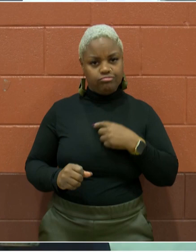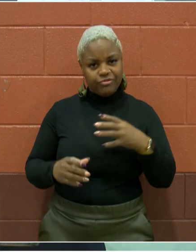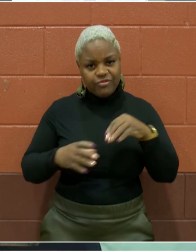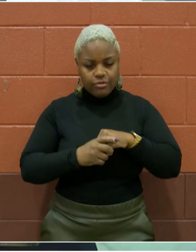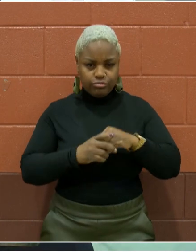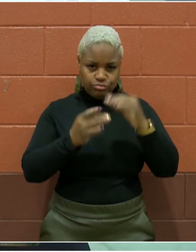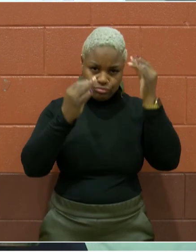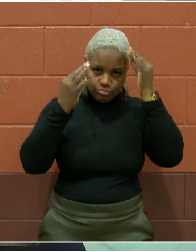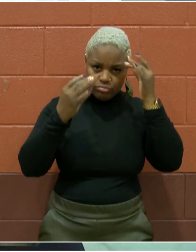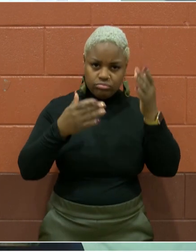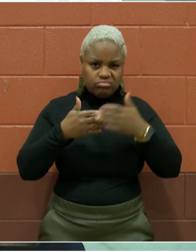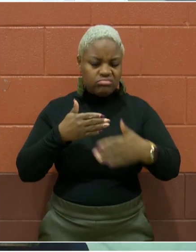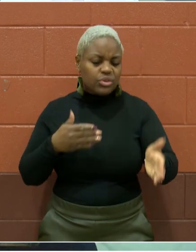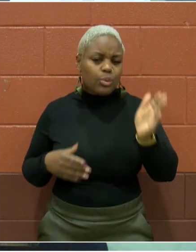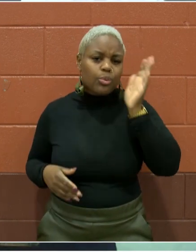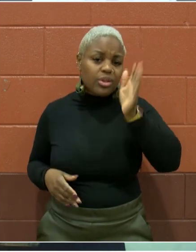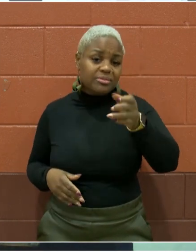as well.